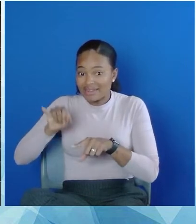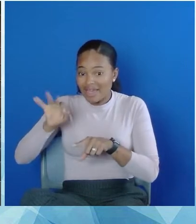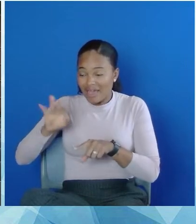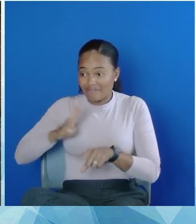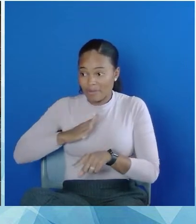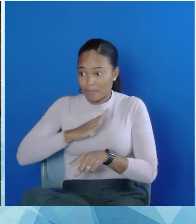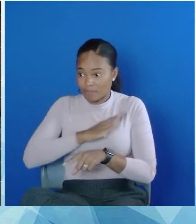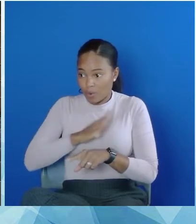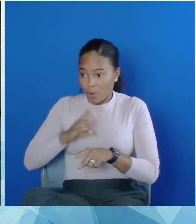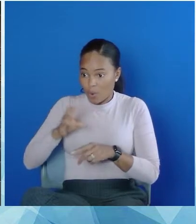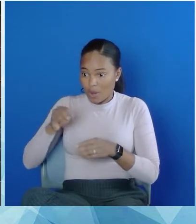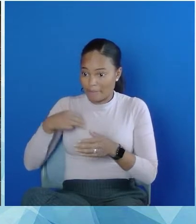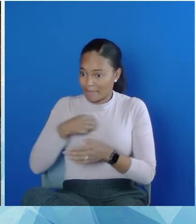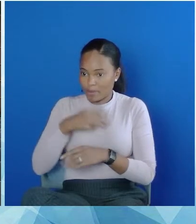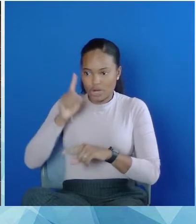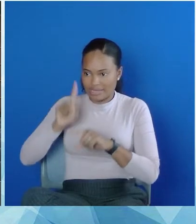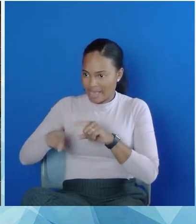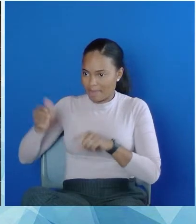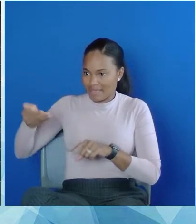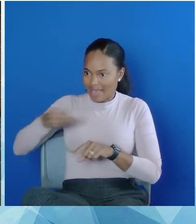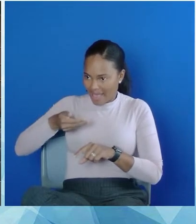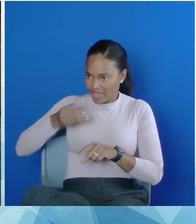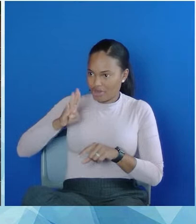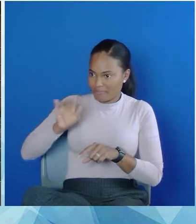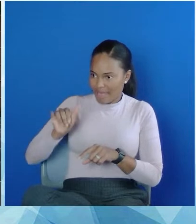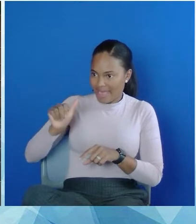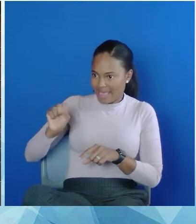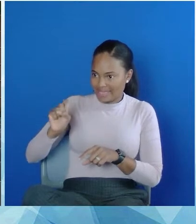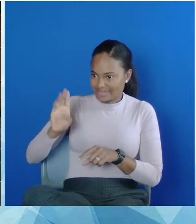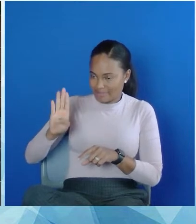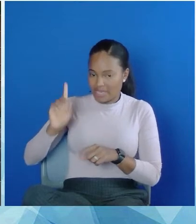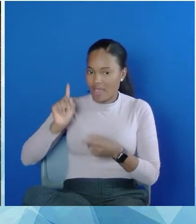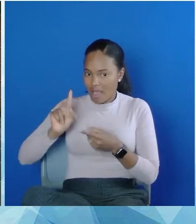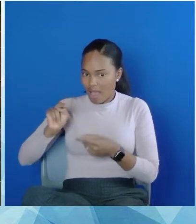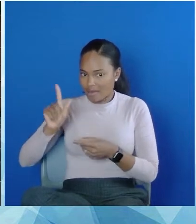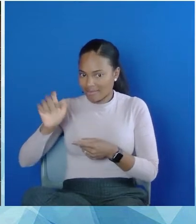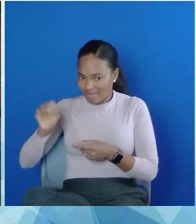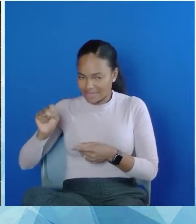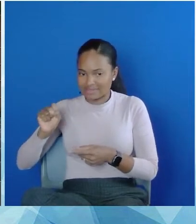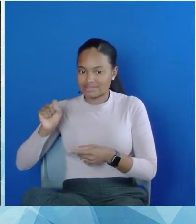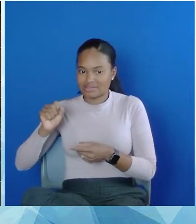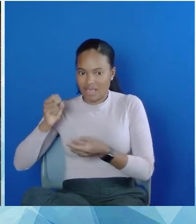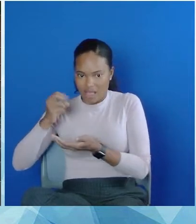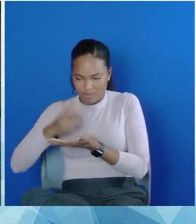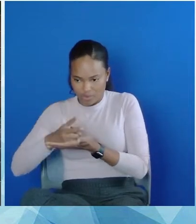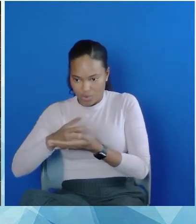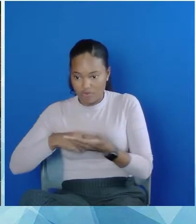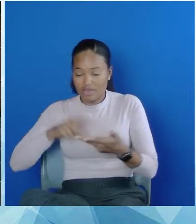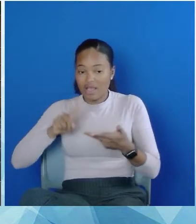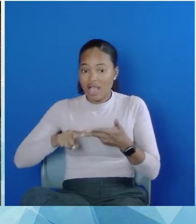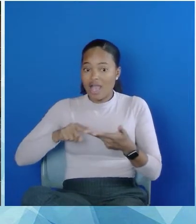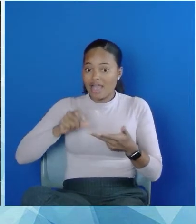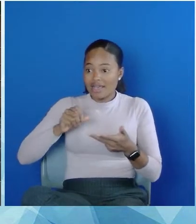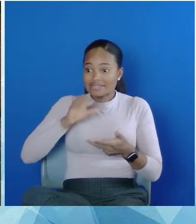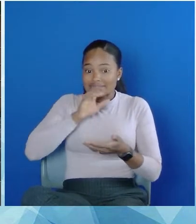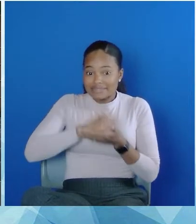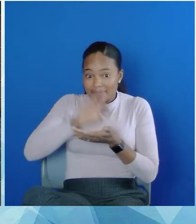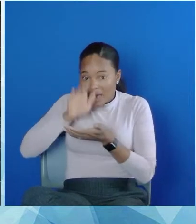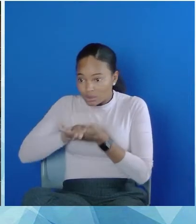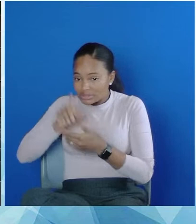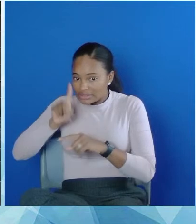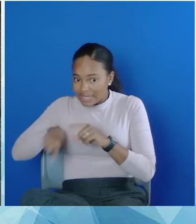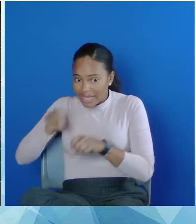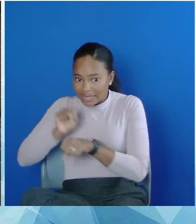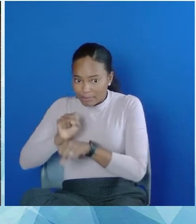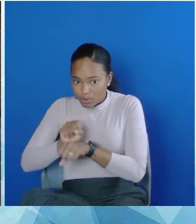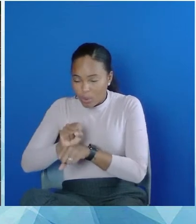hired by ASDB except by consent of the ASDB board. Spouse of a board member cannot be employed except by